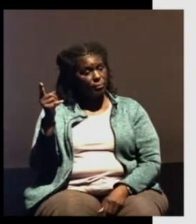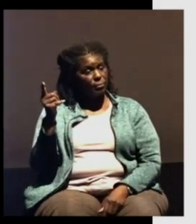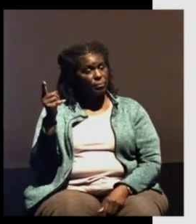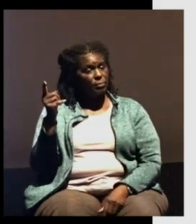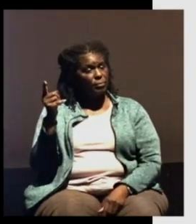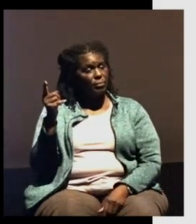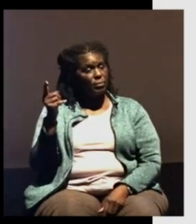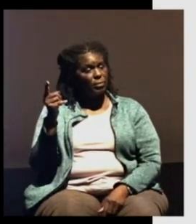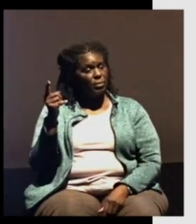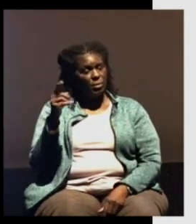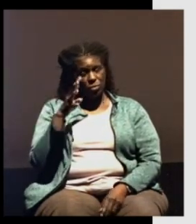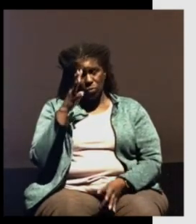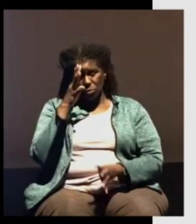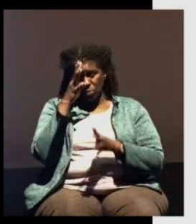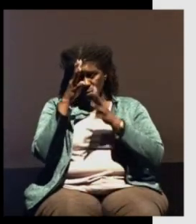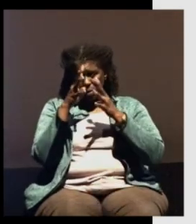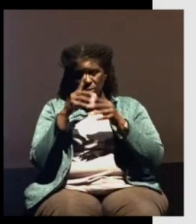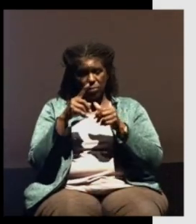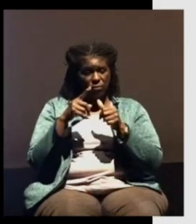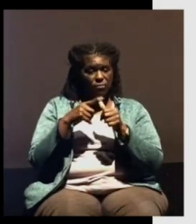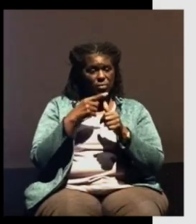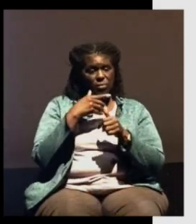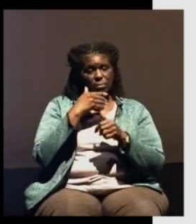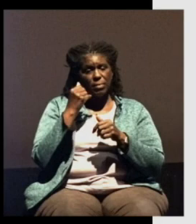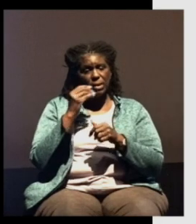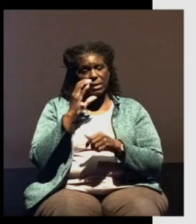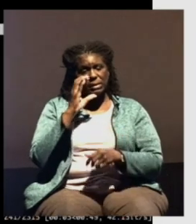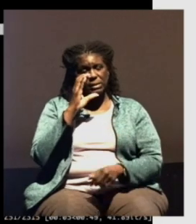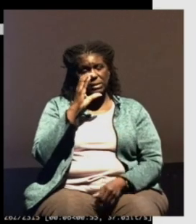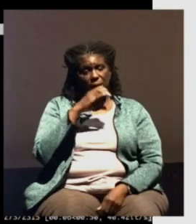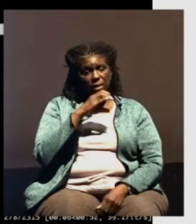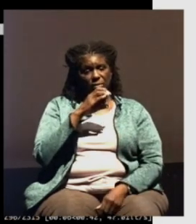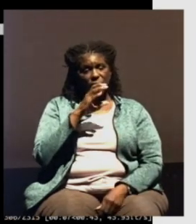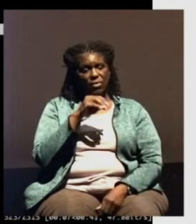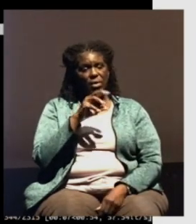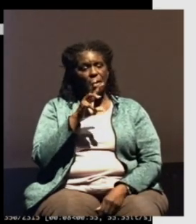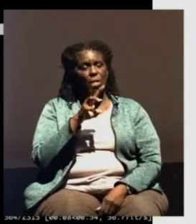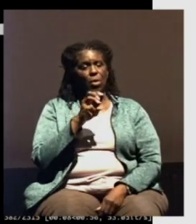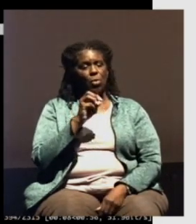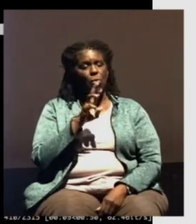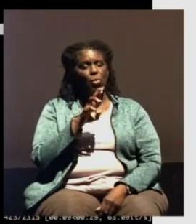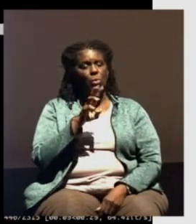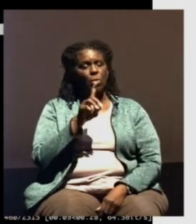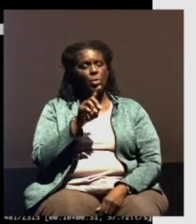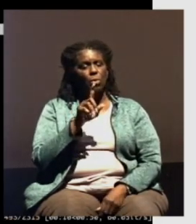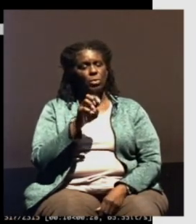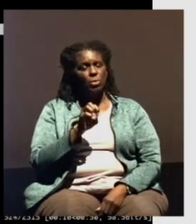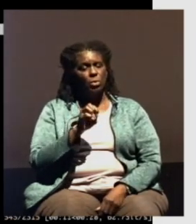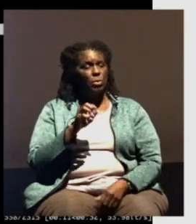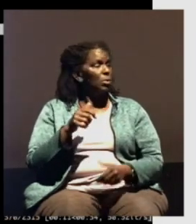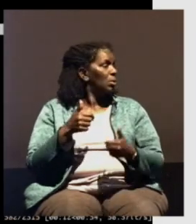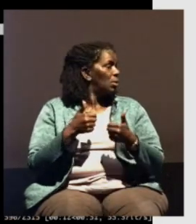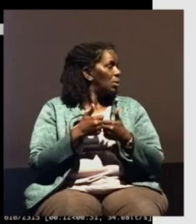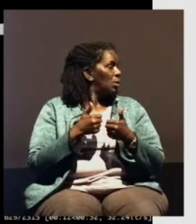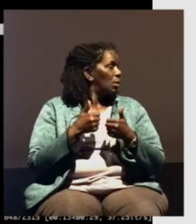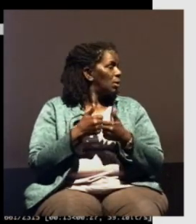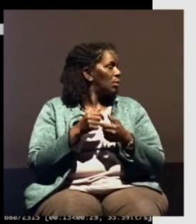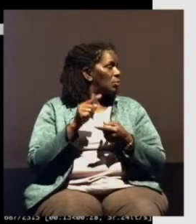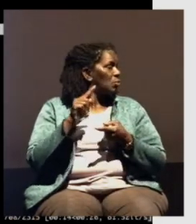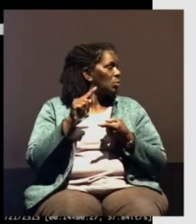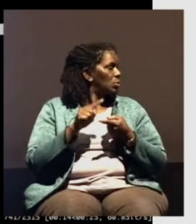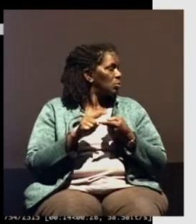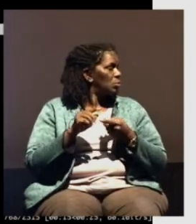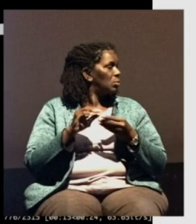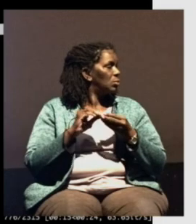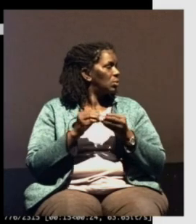up with the first best guess for the Wordle game so that you can make the minimal amounts of guesses to get to